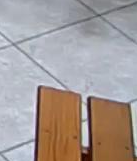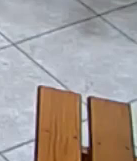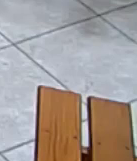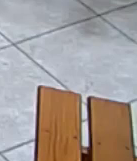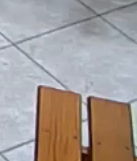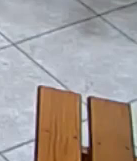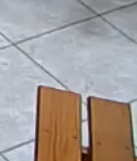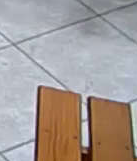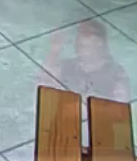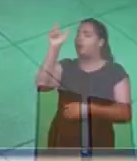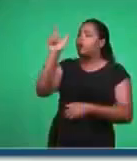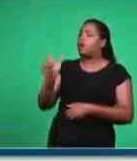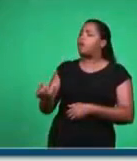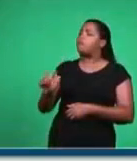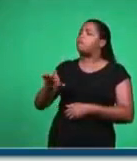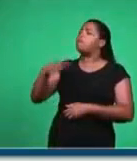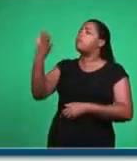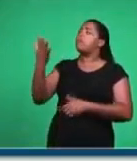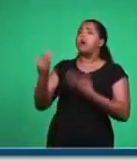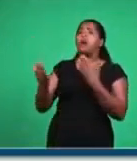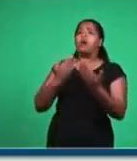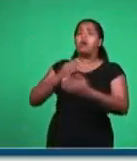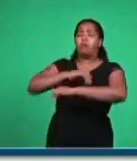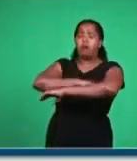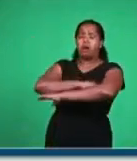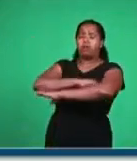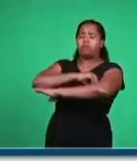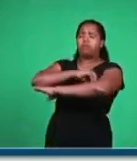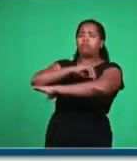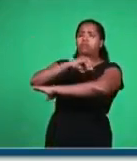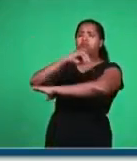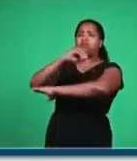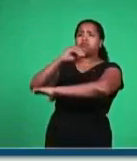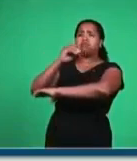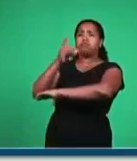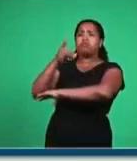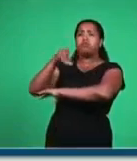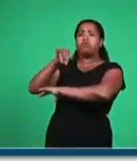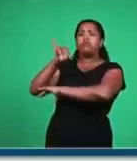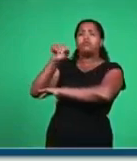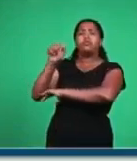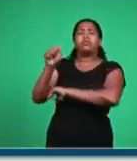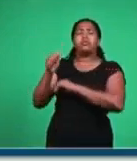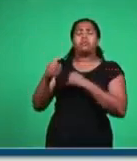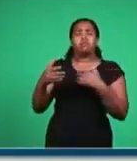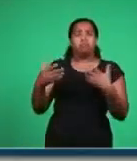Who is she who looks forth as the morning? Fair,